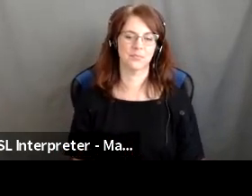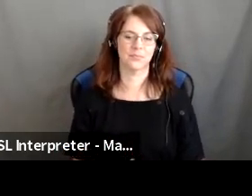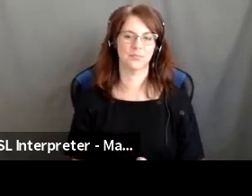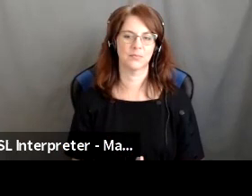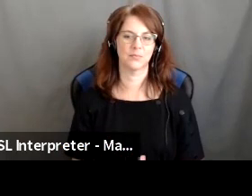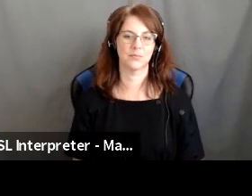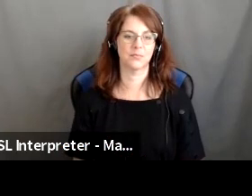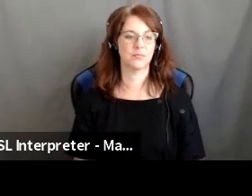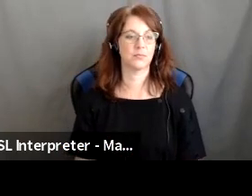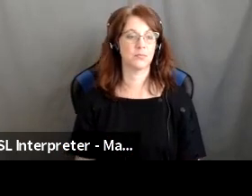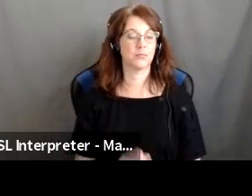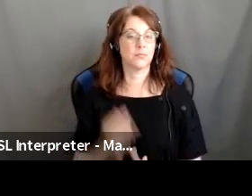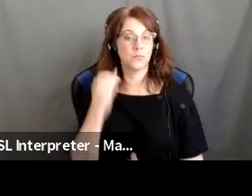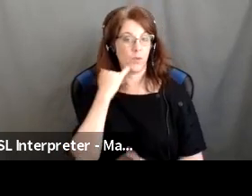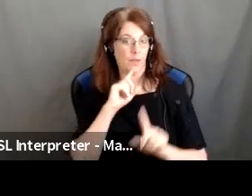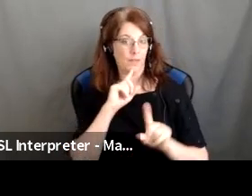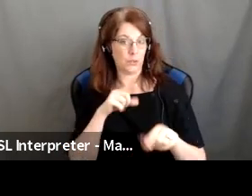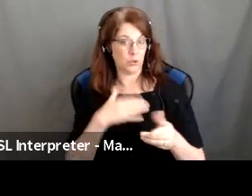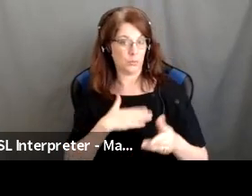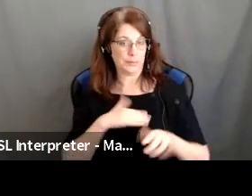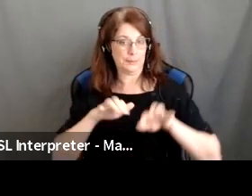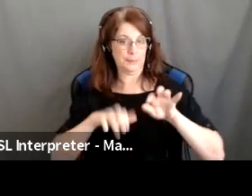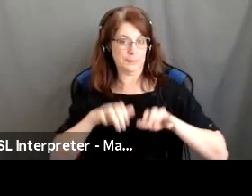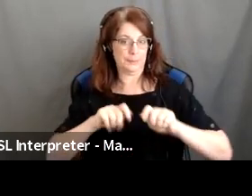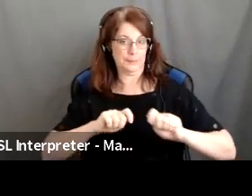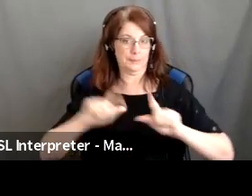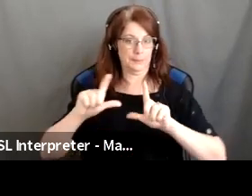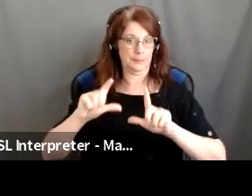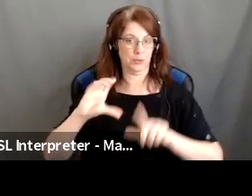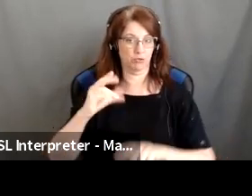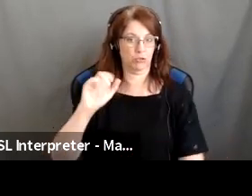So if you have an answer, please post it in the chat.